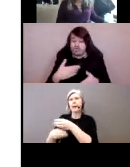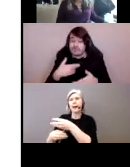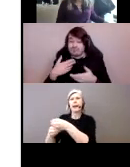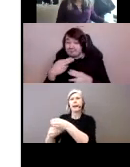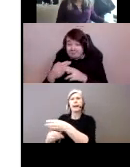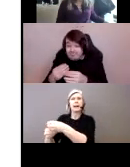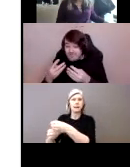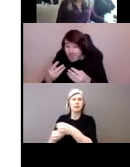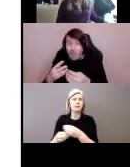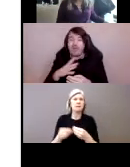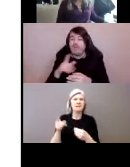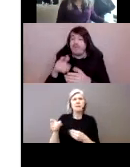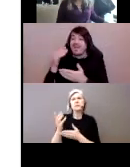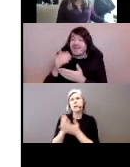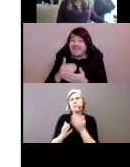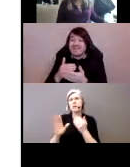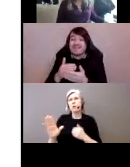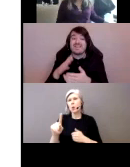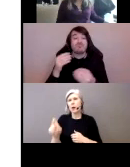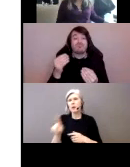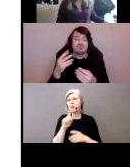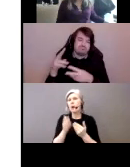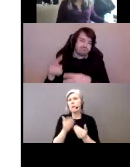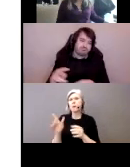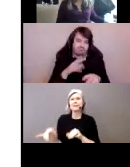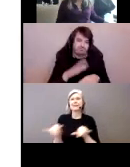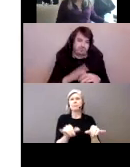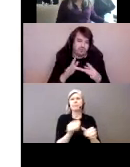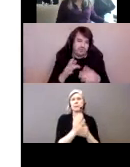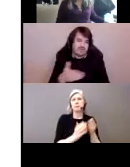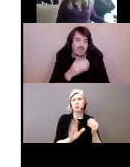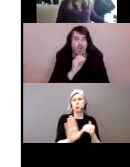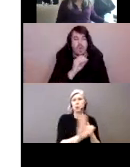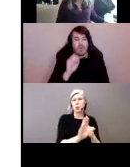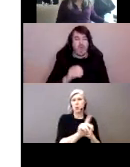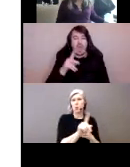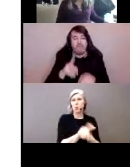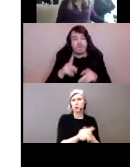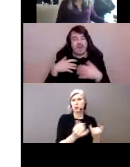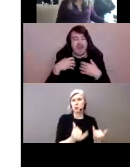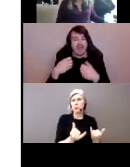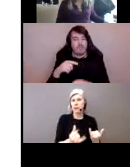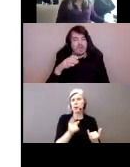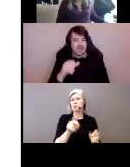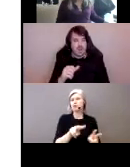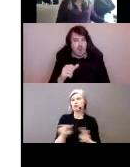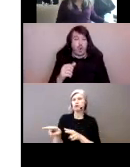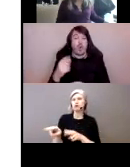answers. So do keep an eye out on the Ottawa Public Health webpage for those FAQs.